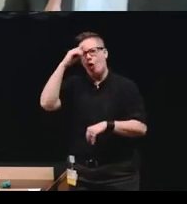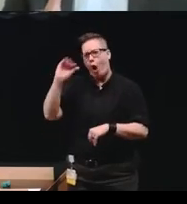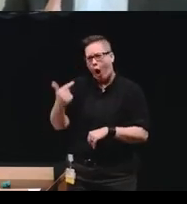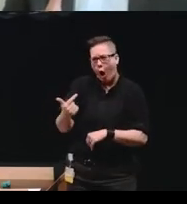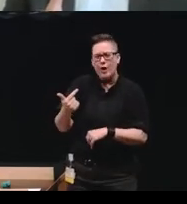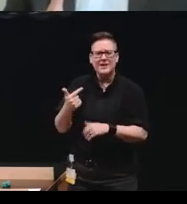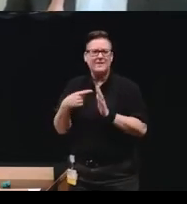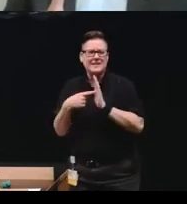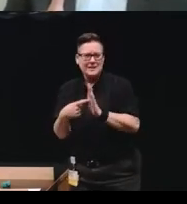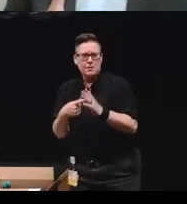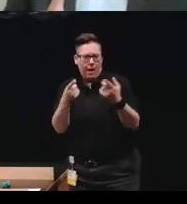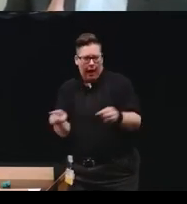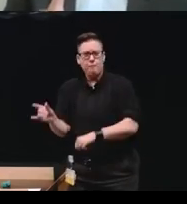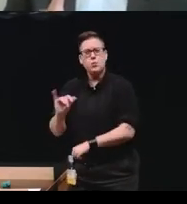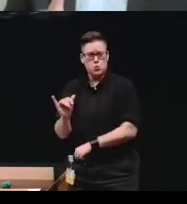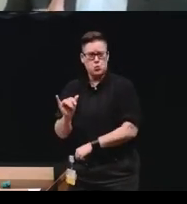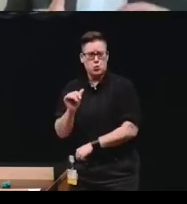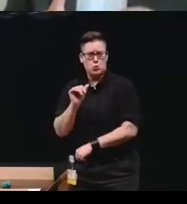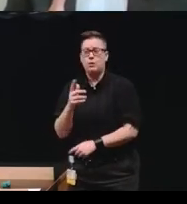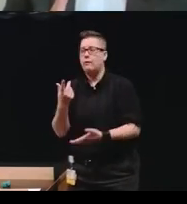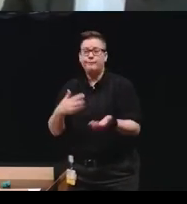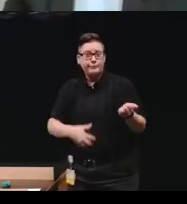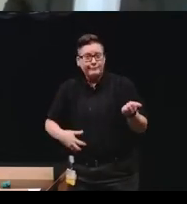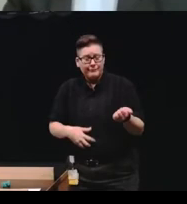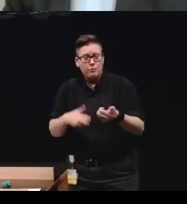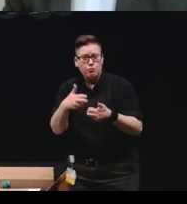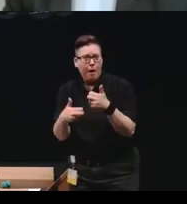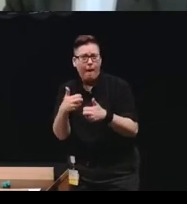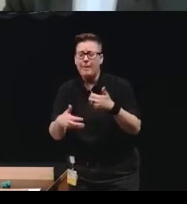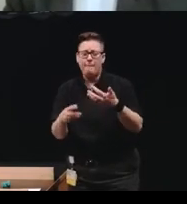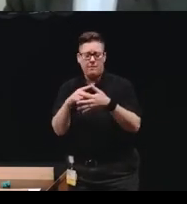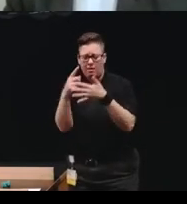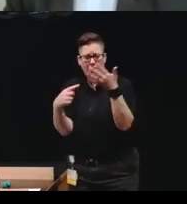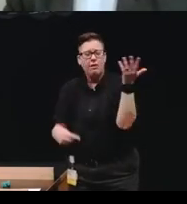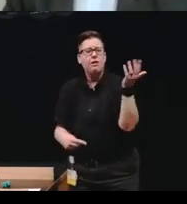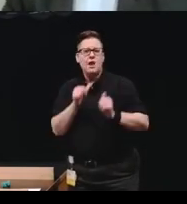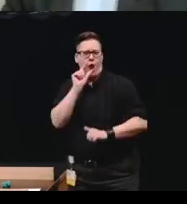like pain, fatigue, GI distress are traveling with a given case.